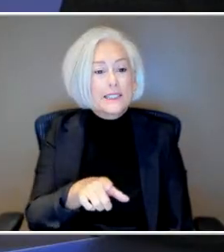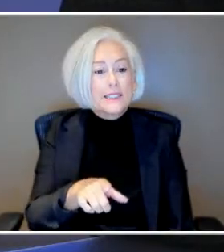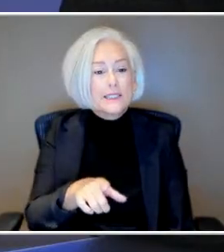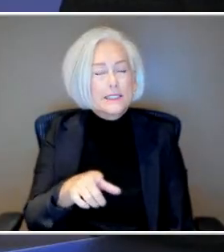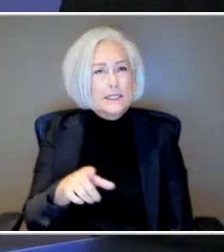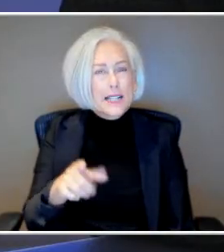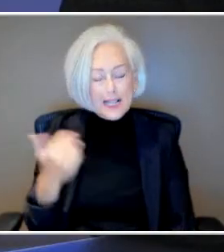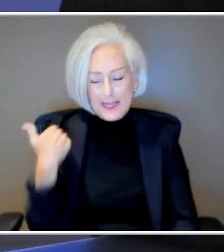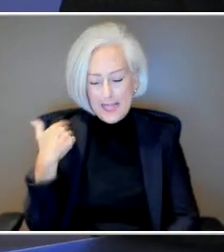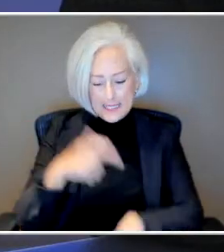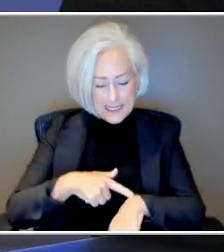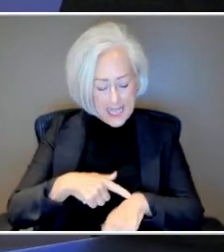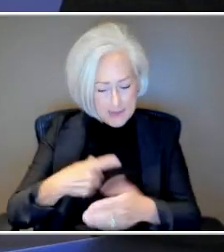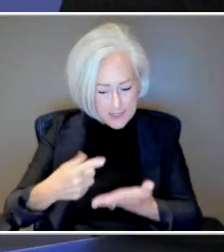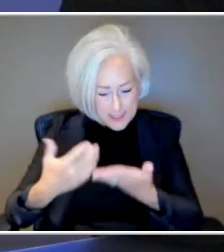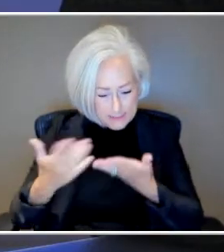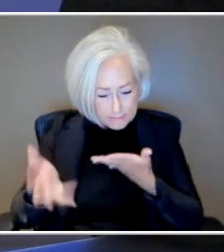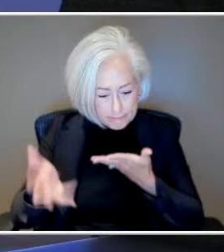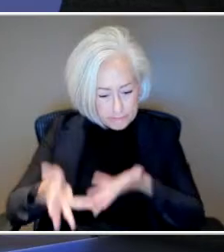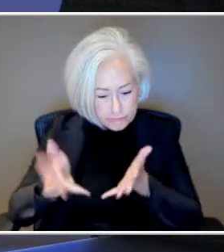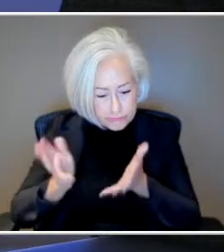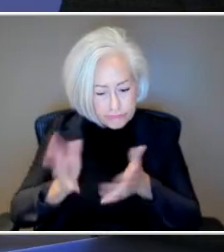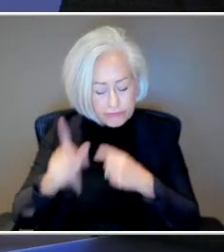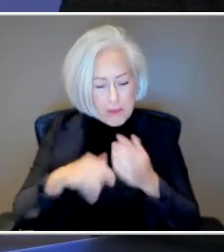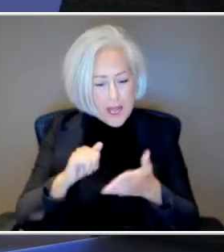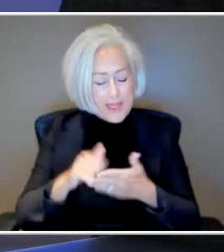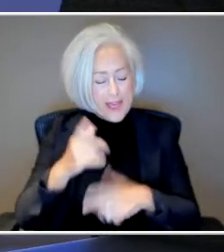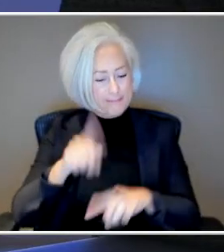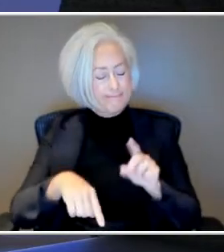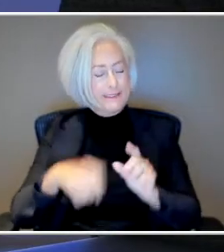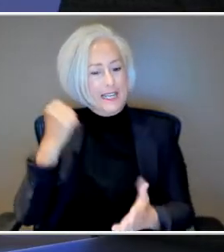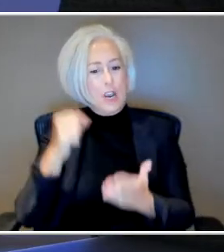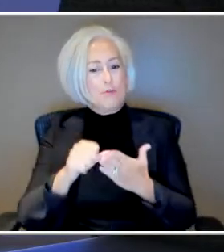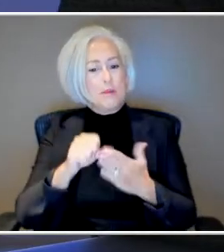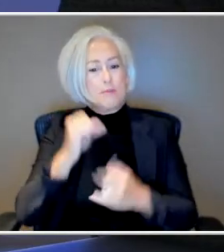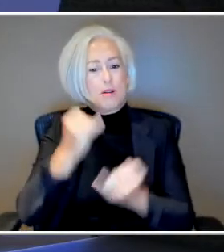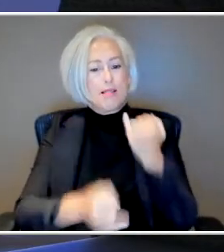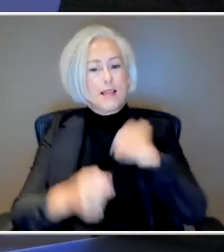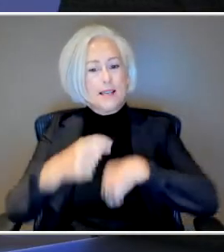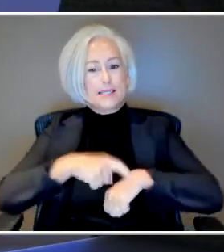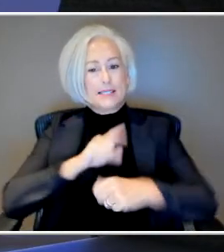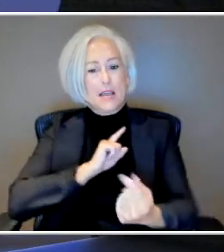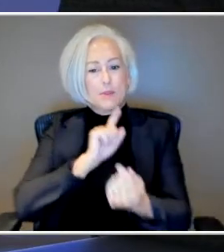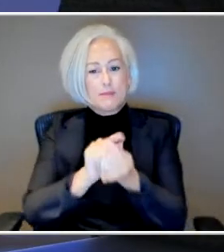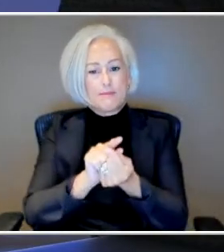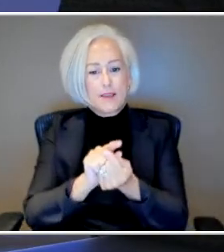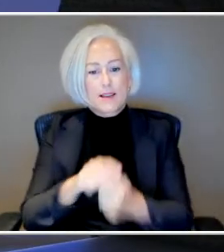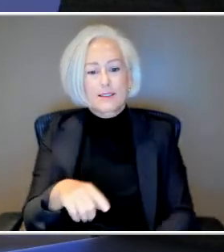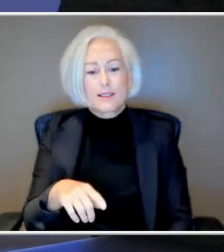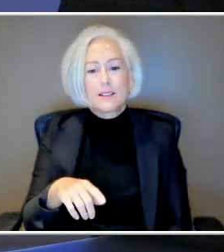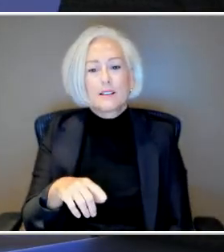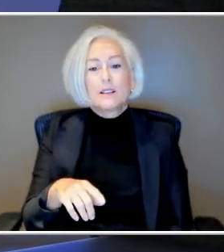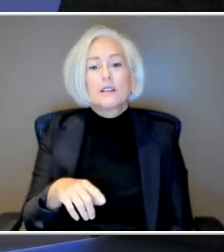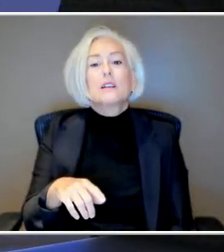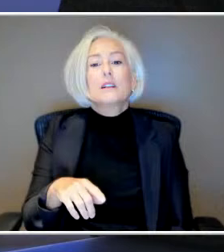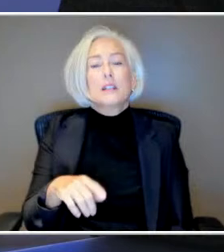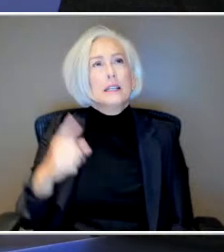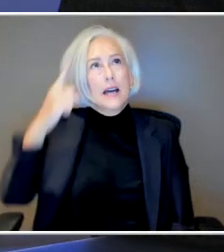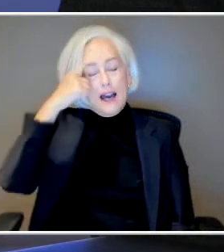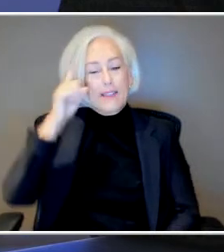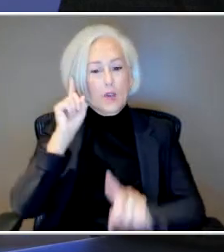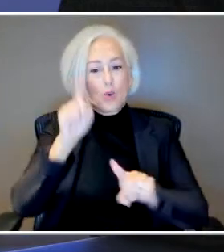time, and it was like, I can't even remember when it really was, what the last... Yeah. I do remember, it was, we were at a football game. I think that was